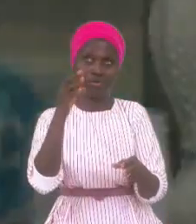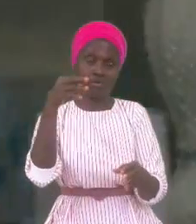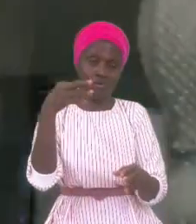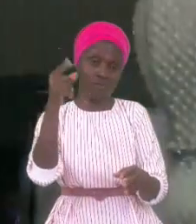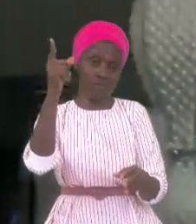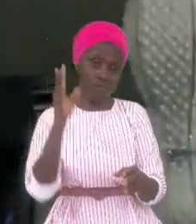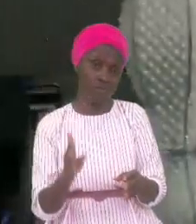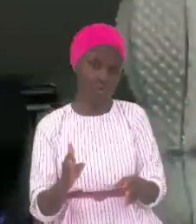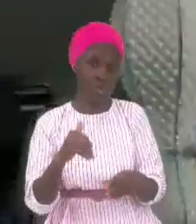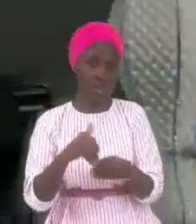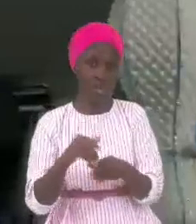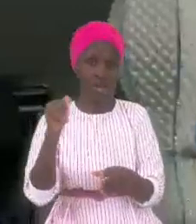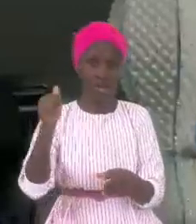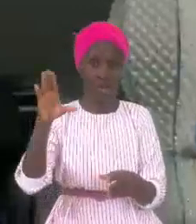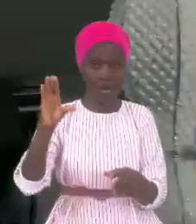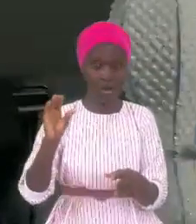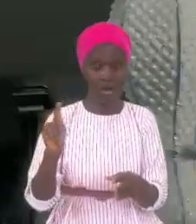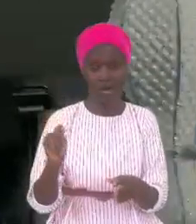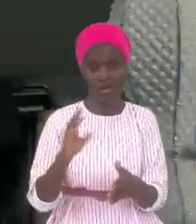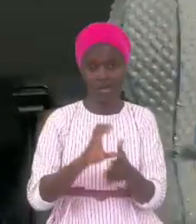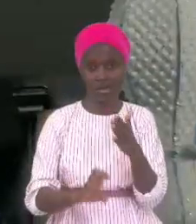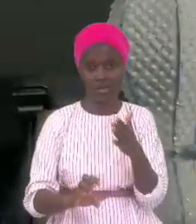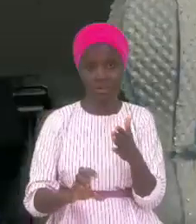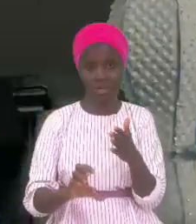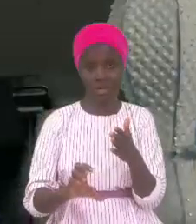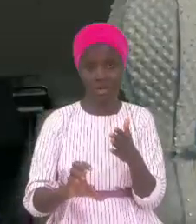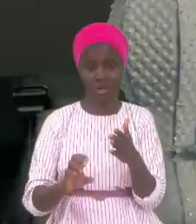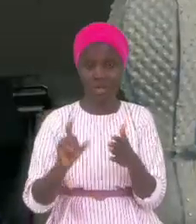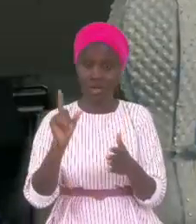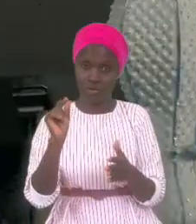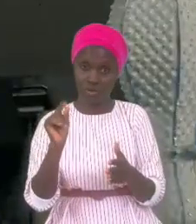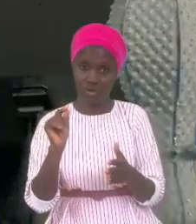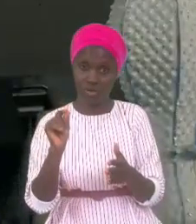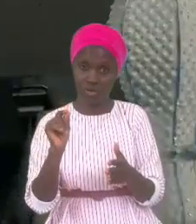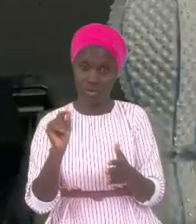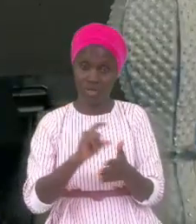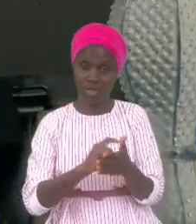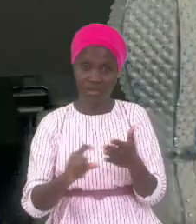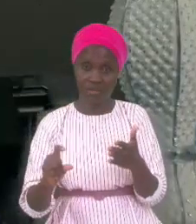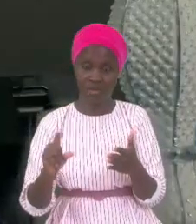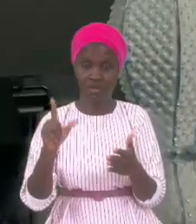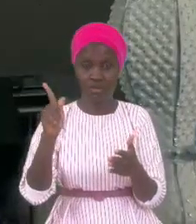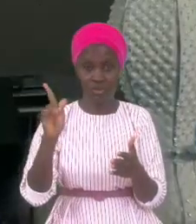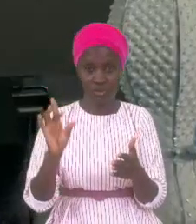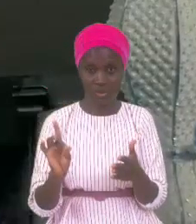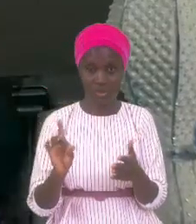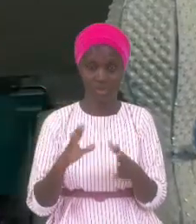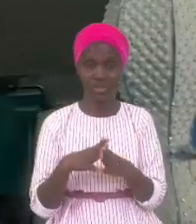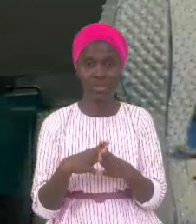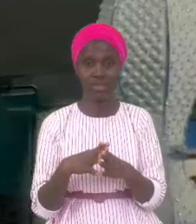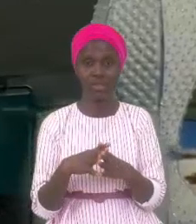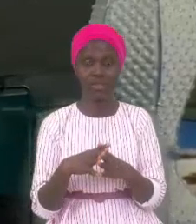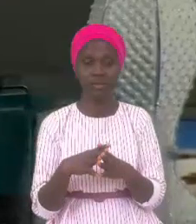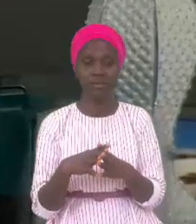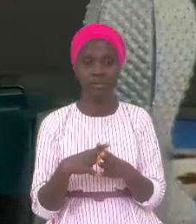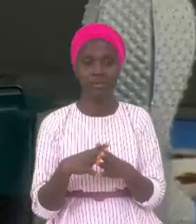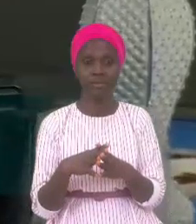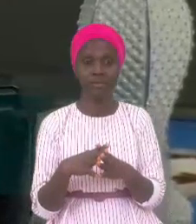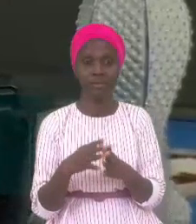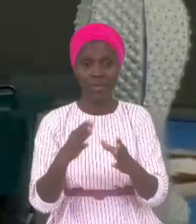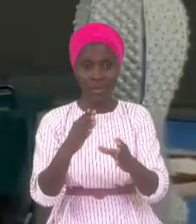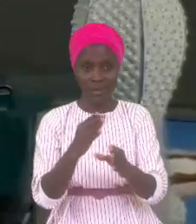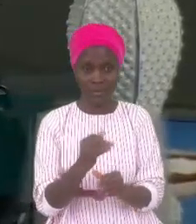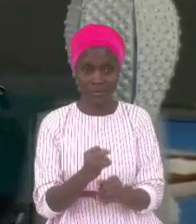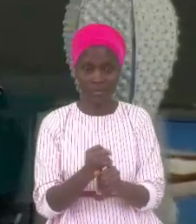chapter 20, I'm reading from verse 28. Acts chapter 20, we're looking at verse 28. Take heed